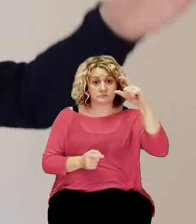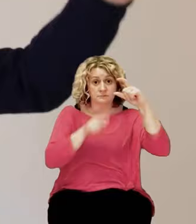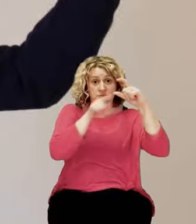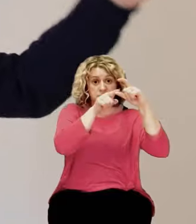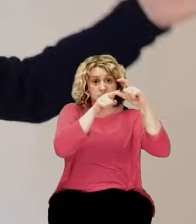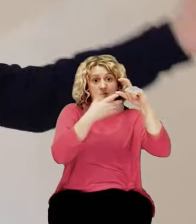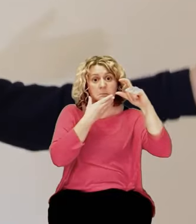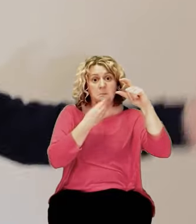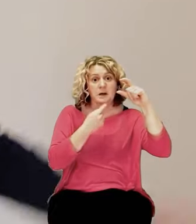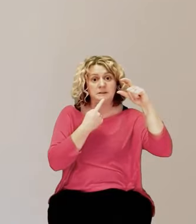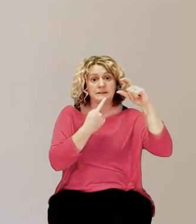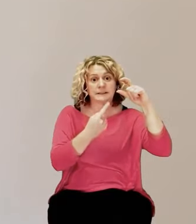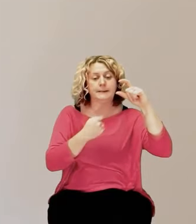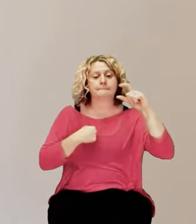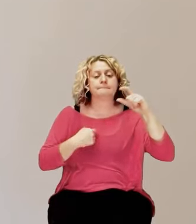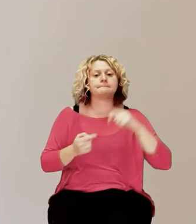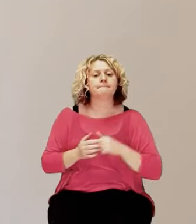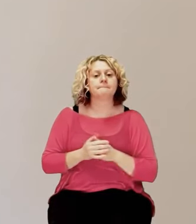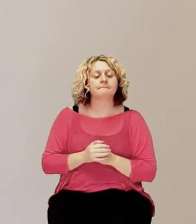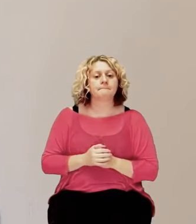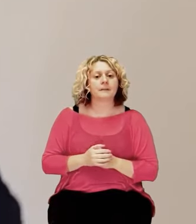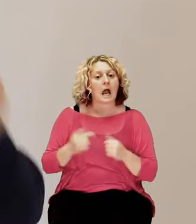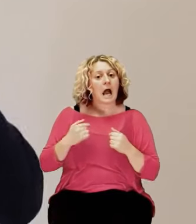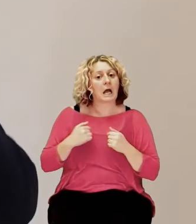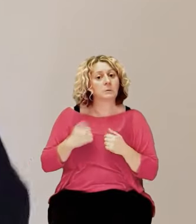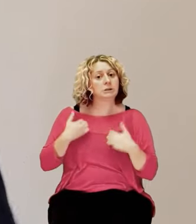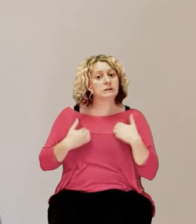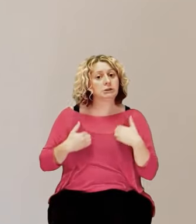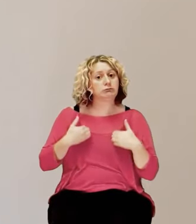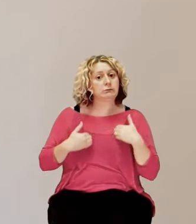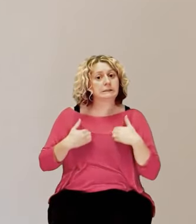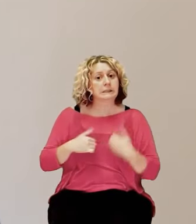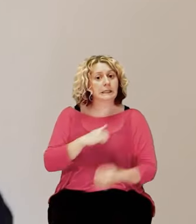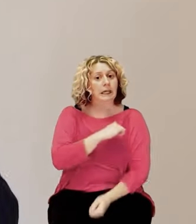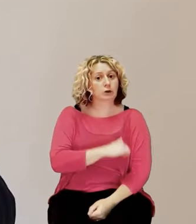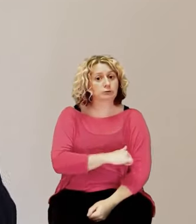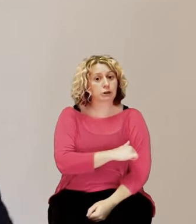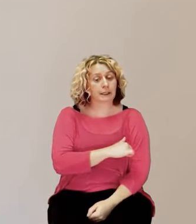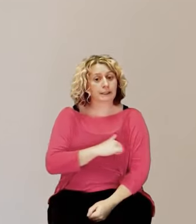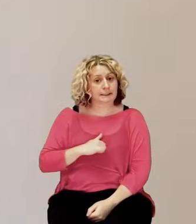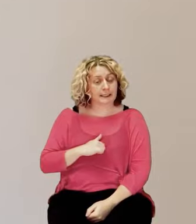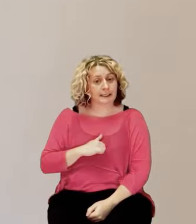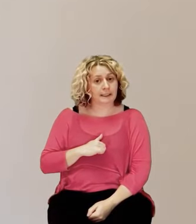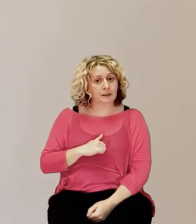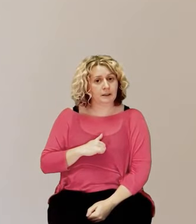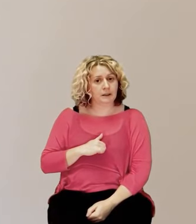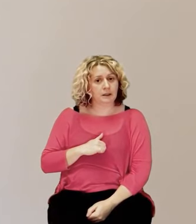I played for a certain club, and the academy manager was called Simon.